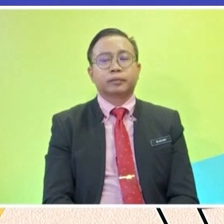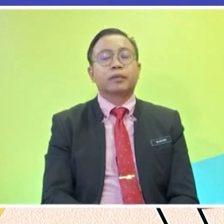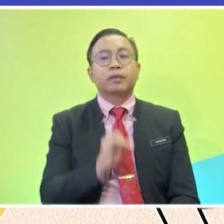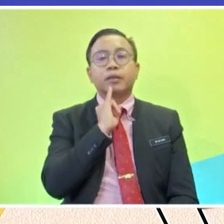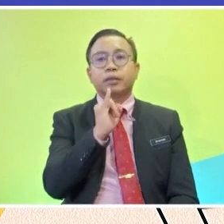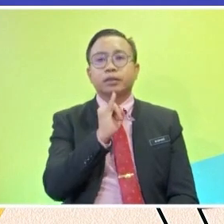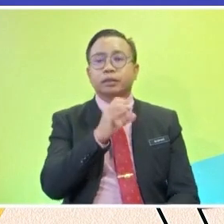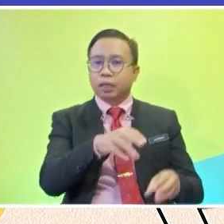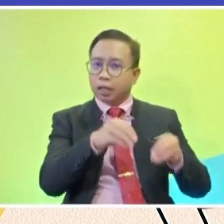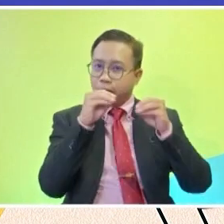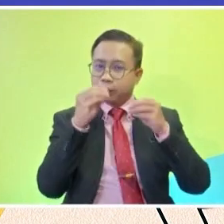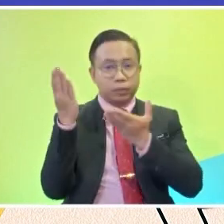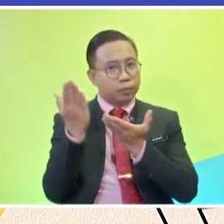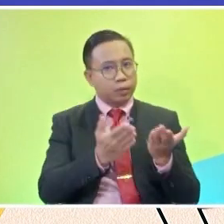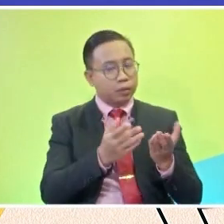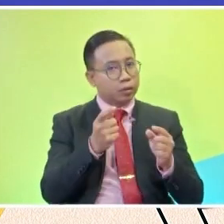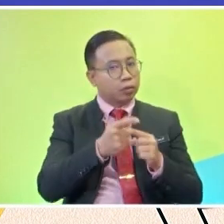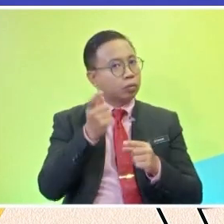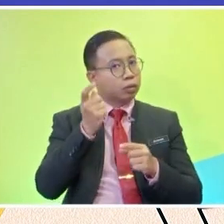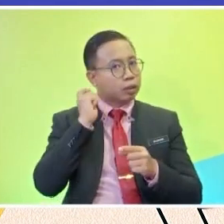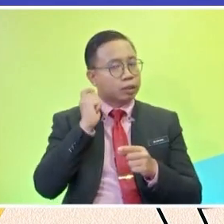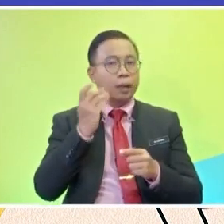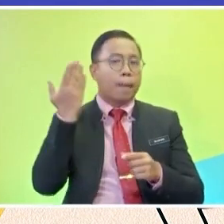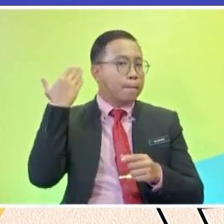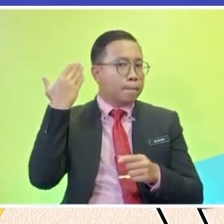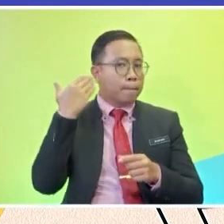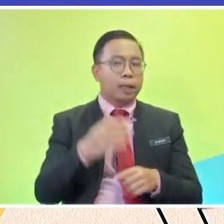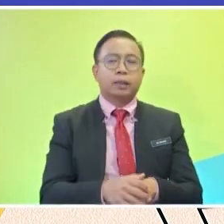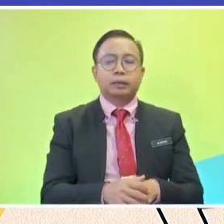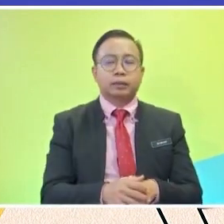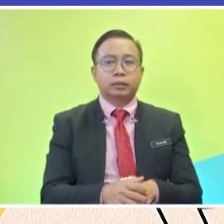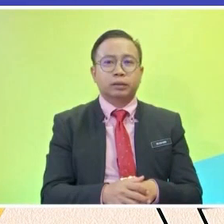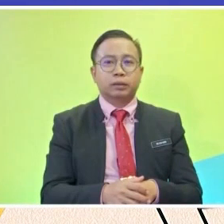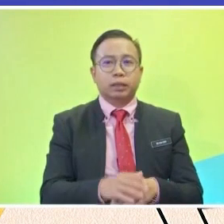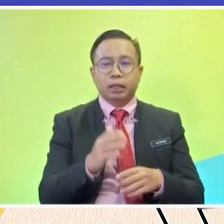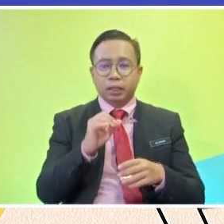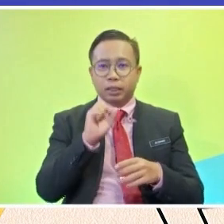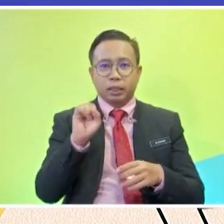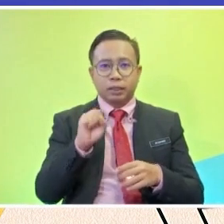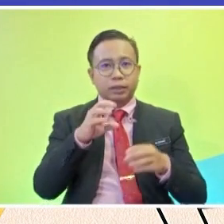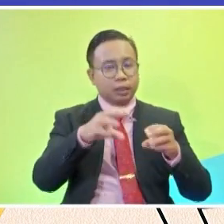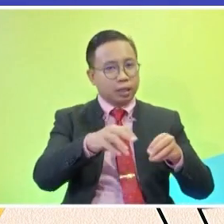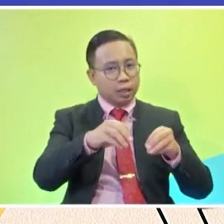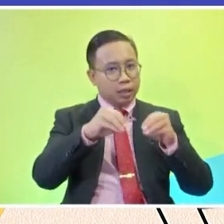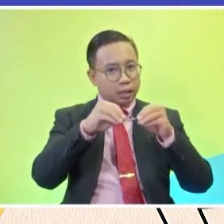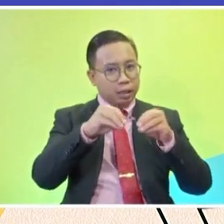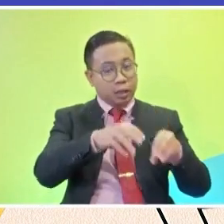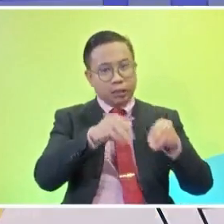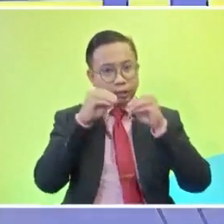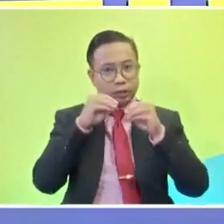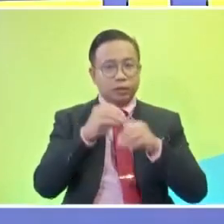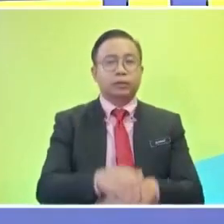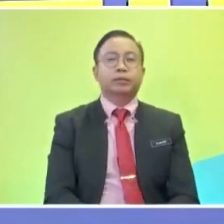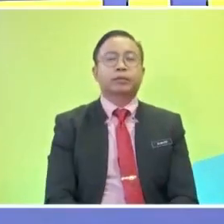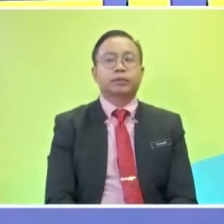word harvest, I've brought it to the back and changed it to the past participle as harvested. Okay, so pupils,